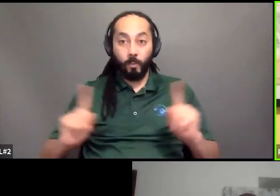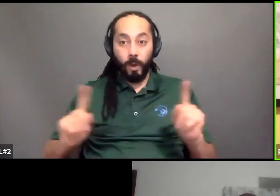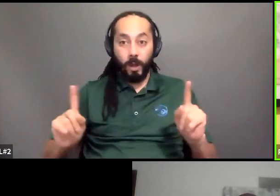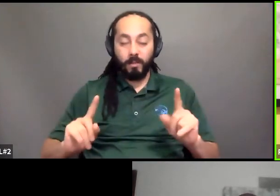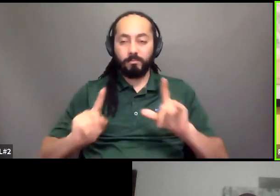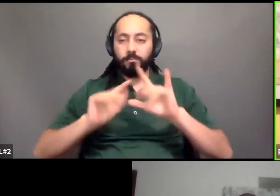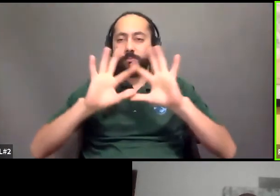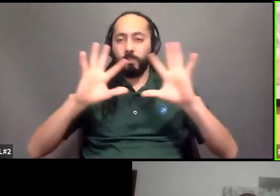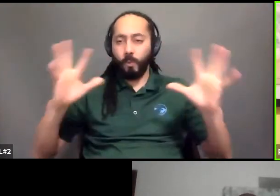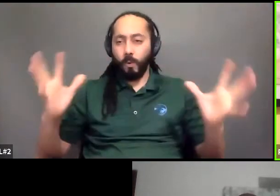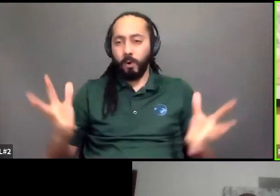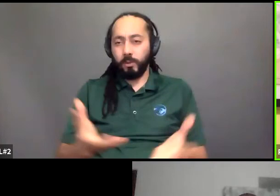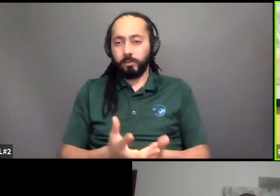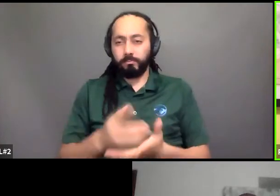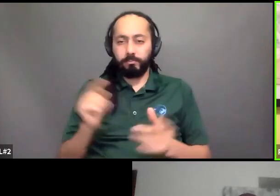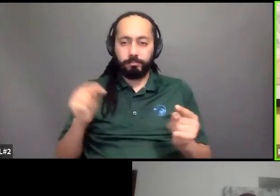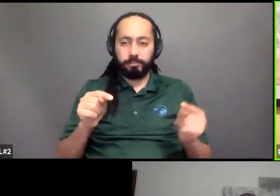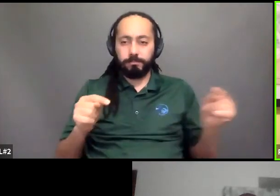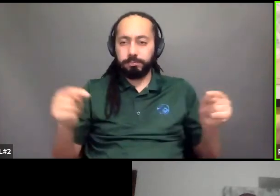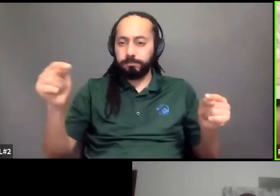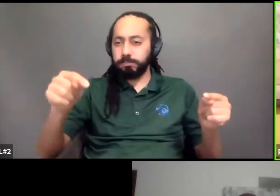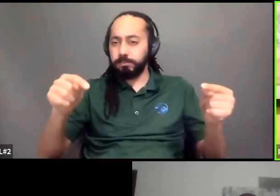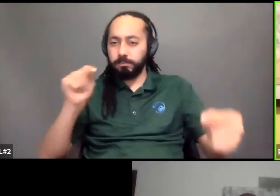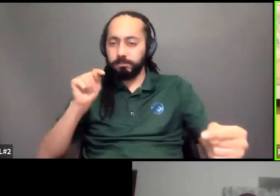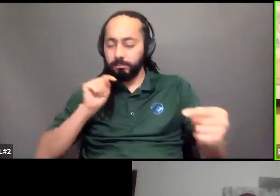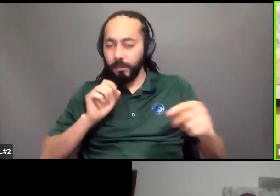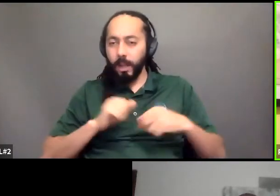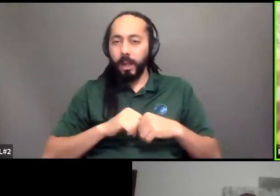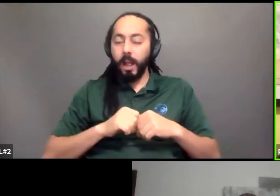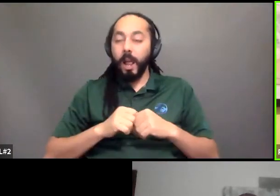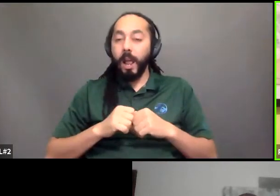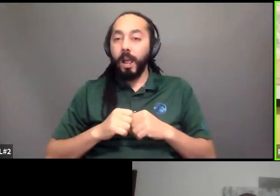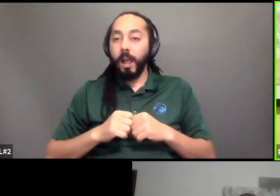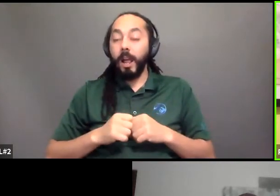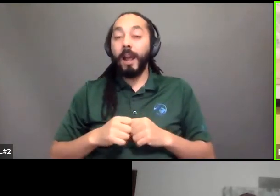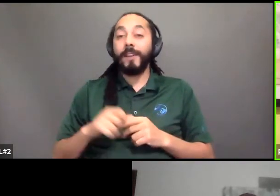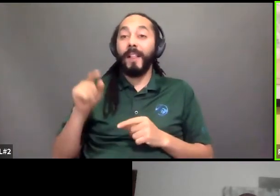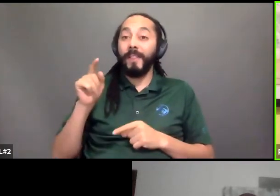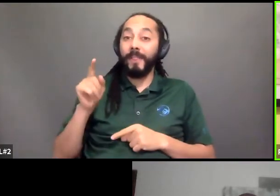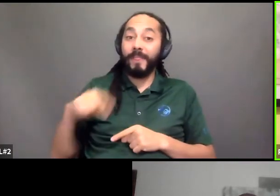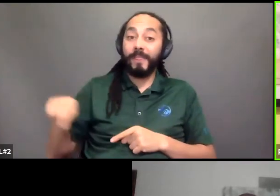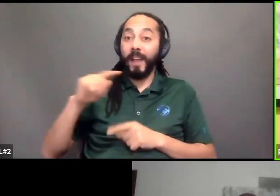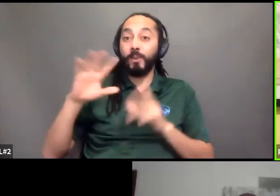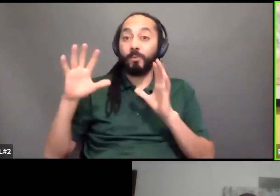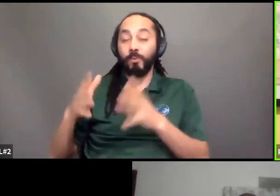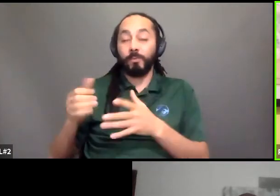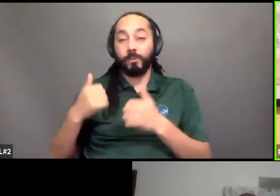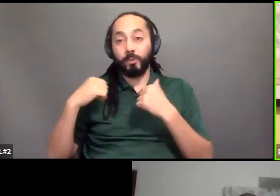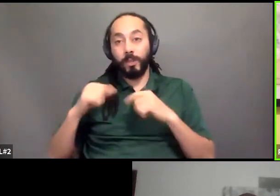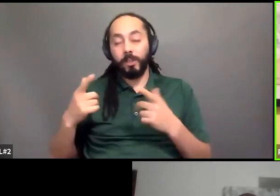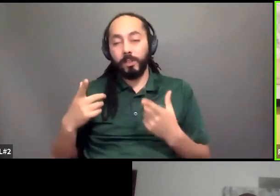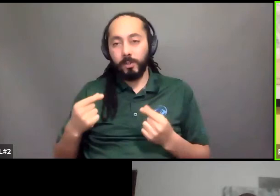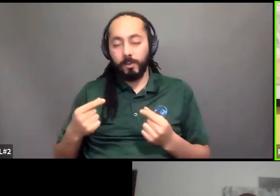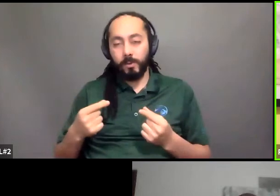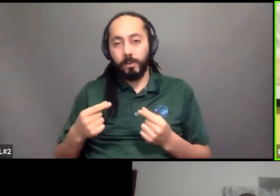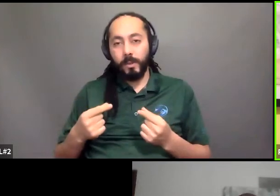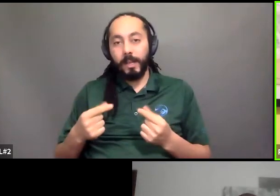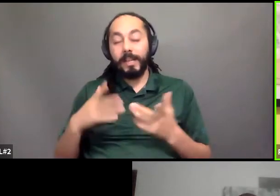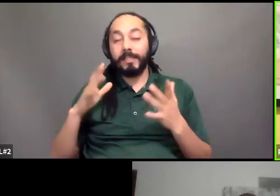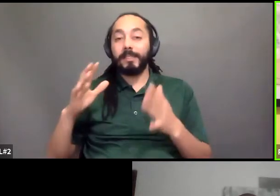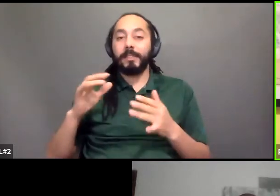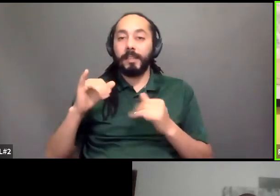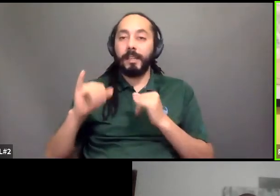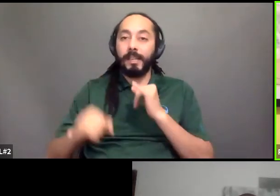who have been trying to sort of write out the global, which is to say